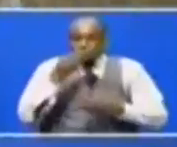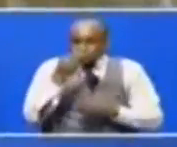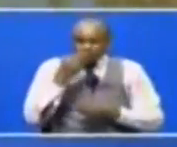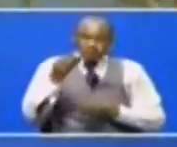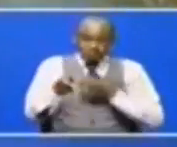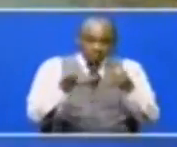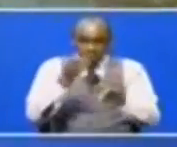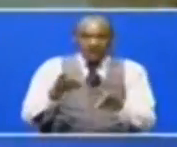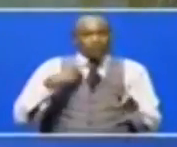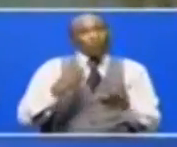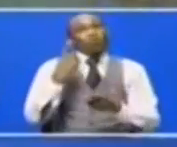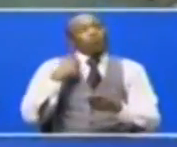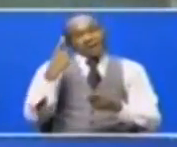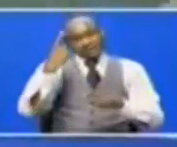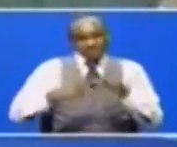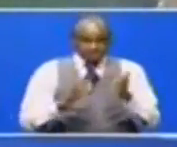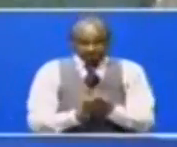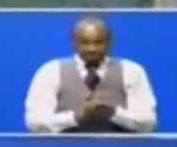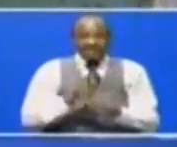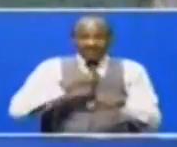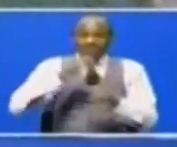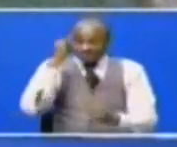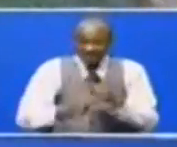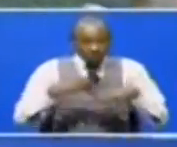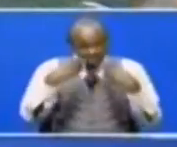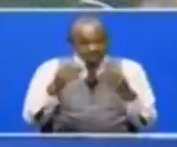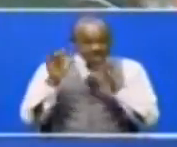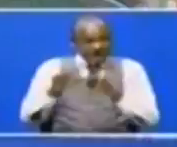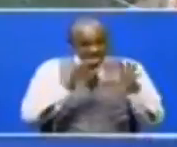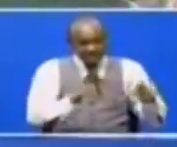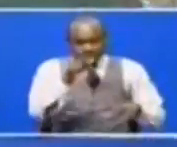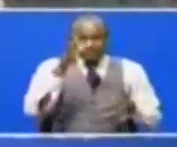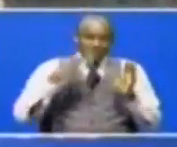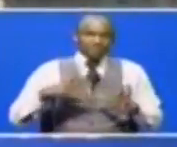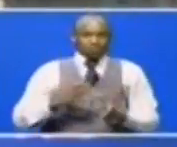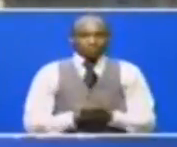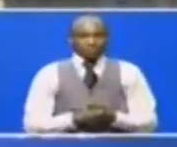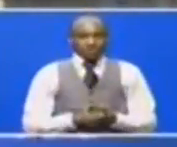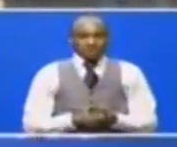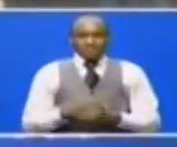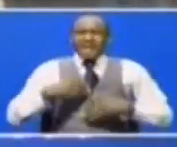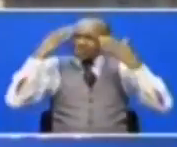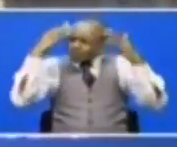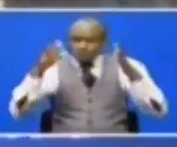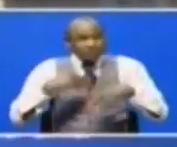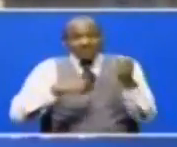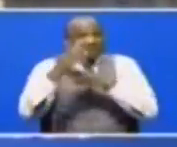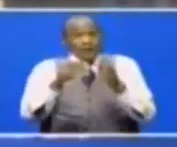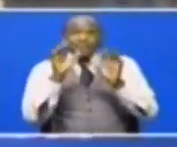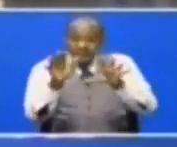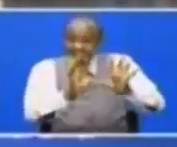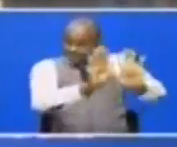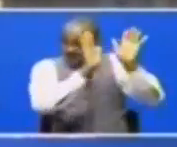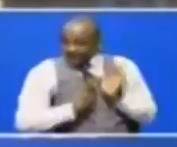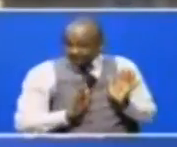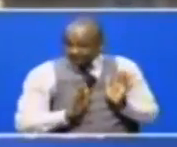the fish for an entire season, and finally provide the market for the farmer. Hata sijui anapeleka wapi, soko ni yake.